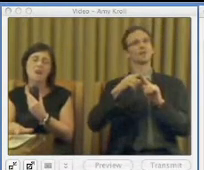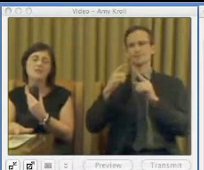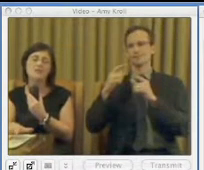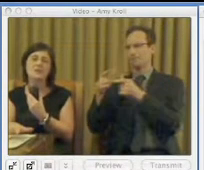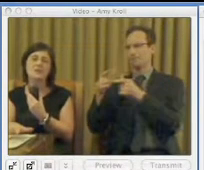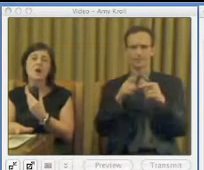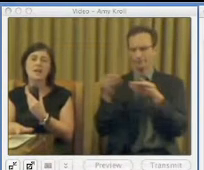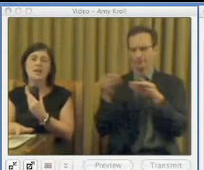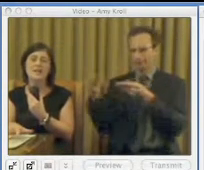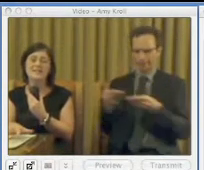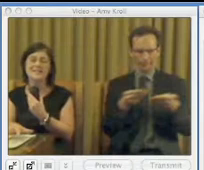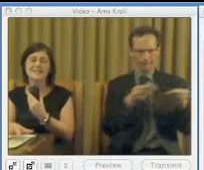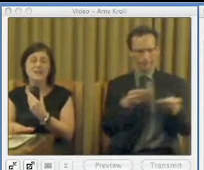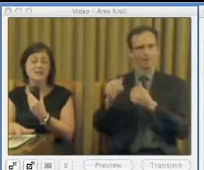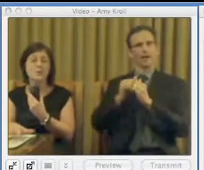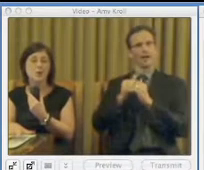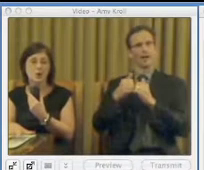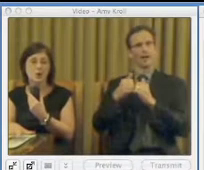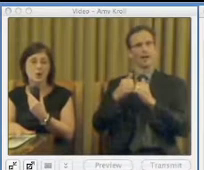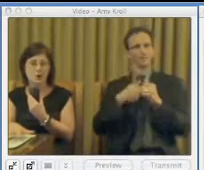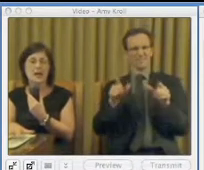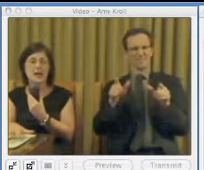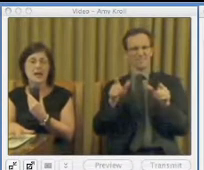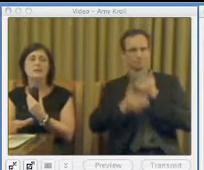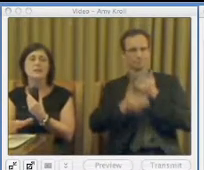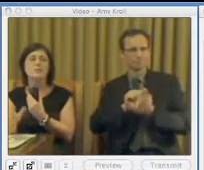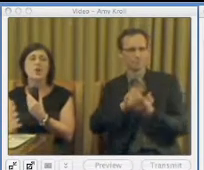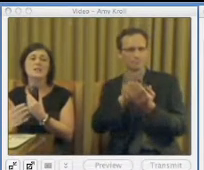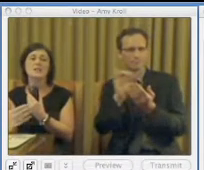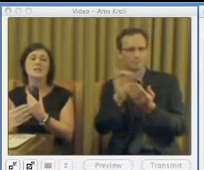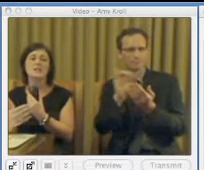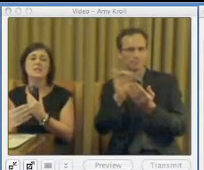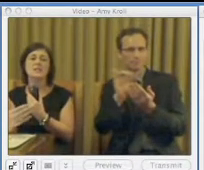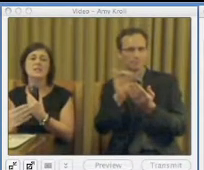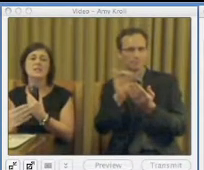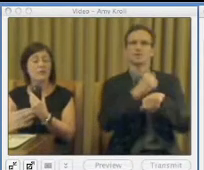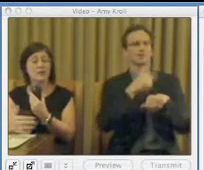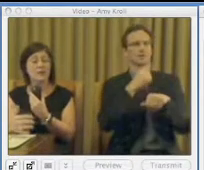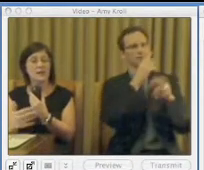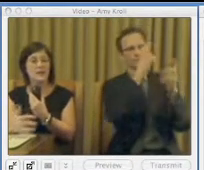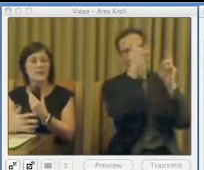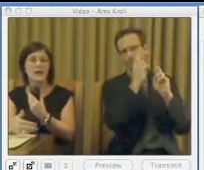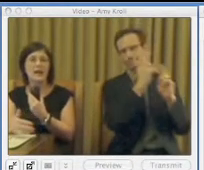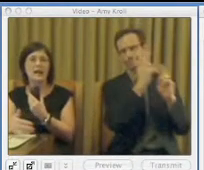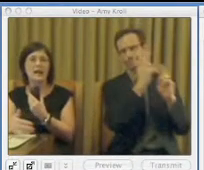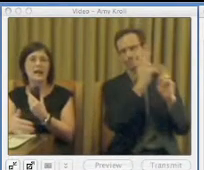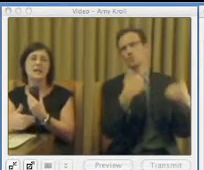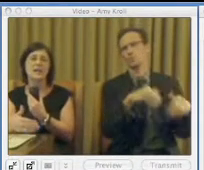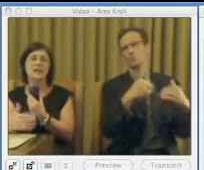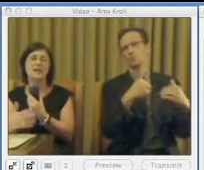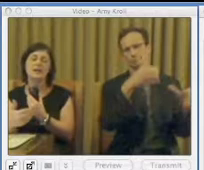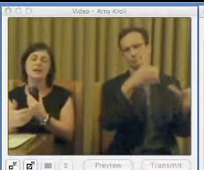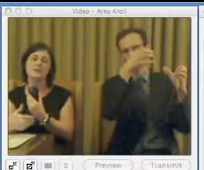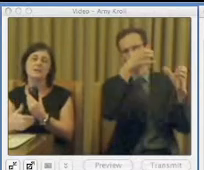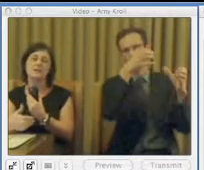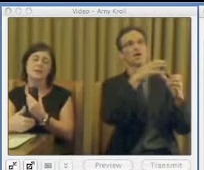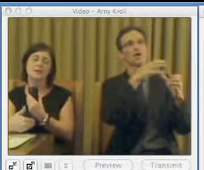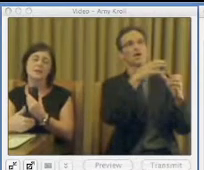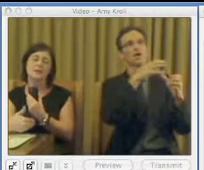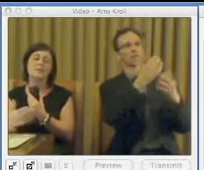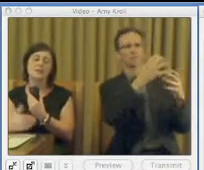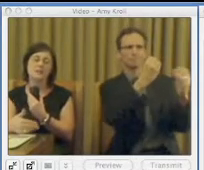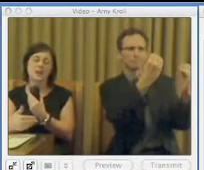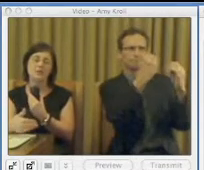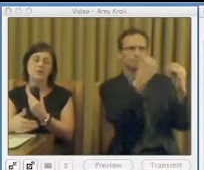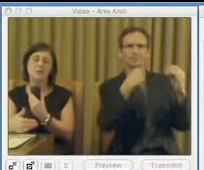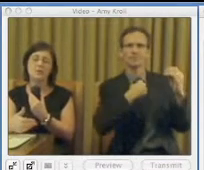we do linguistically as well. So I've always really admired his work and would like to think that I've learned a lot from him,